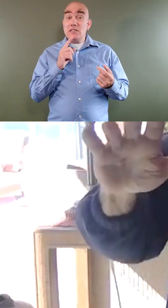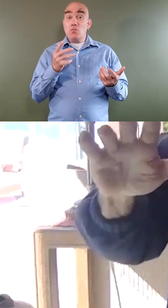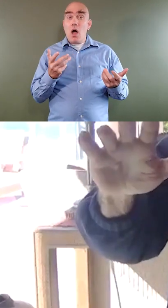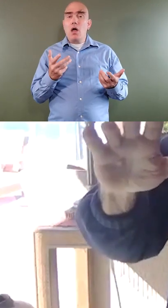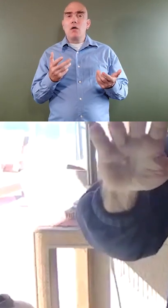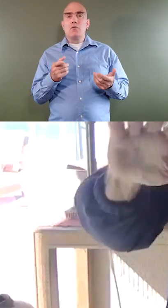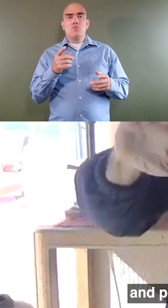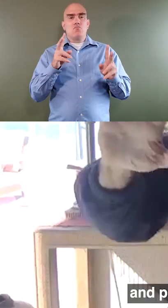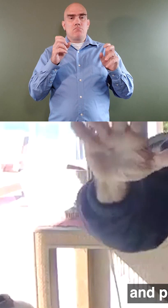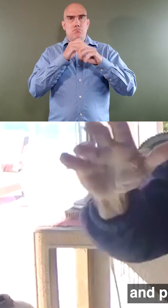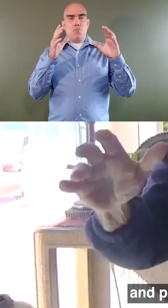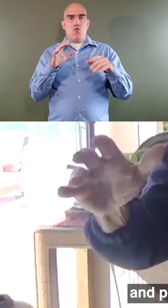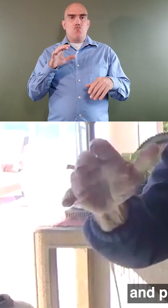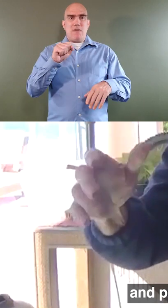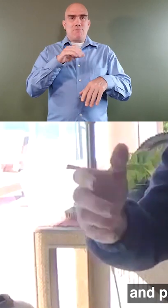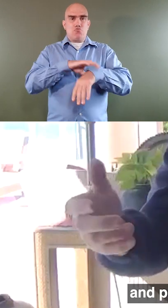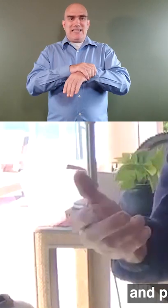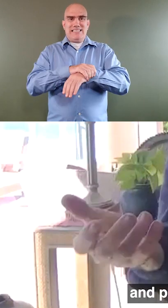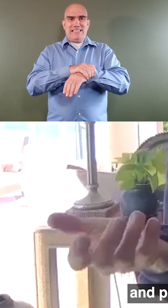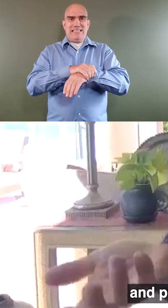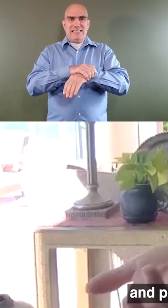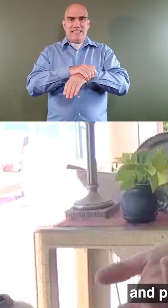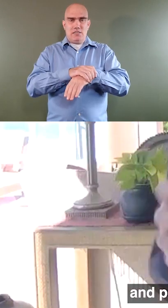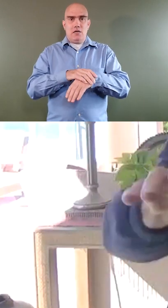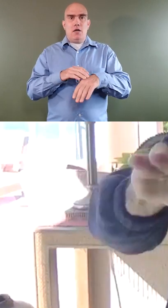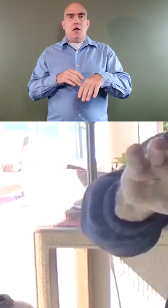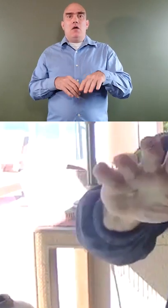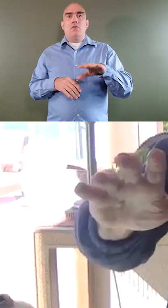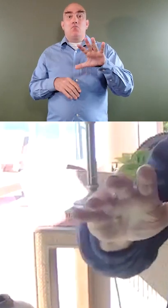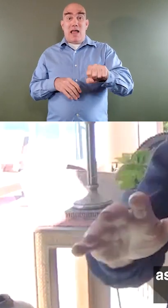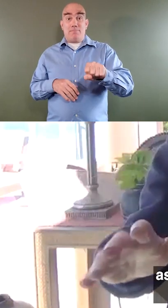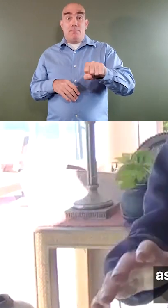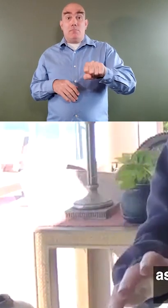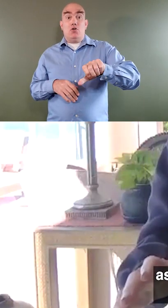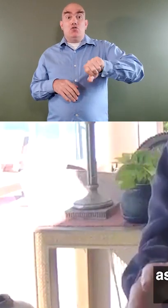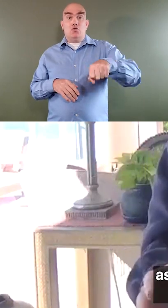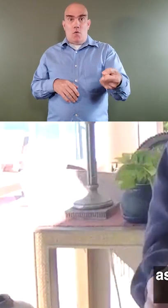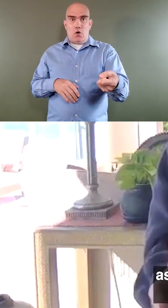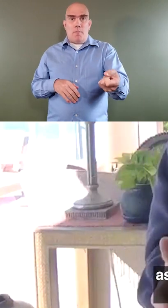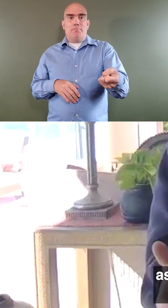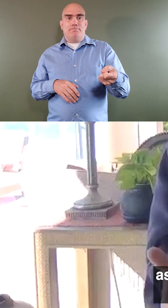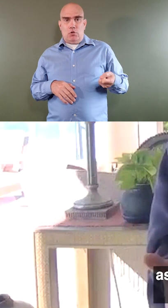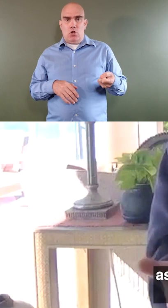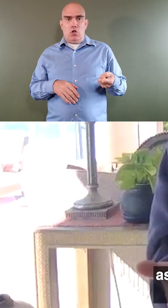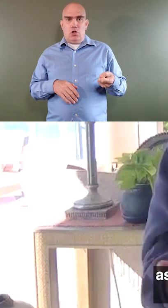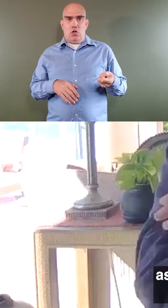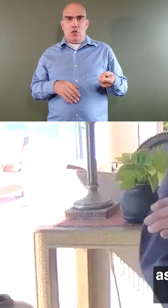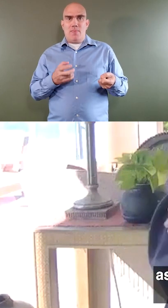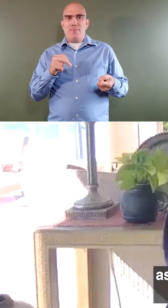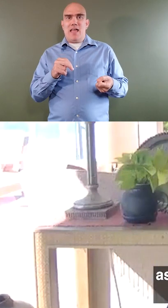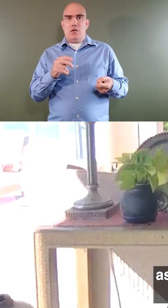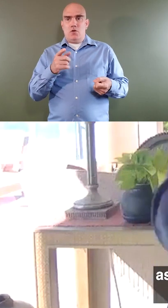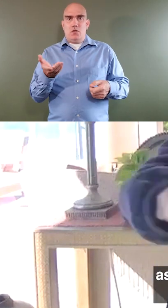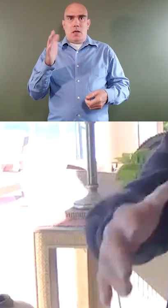wrist and pulling it and turning the wrist over as you take this hand and come down on top